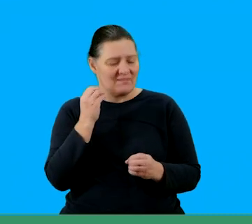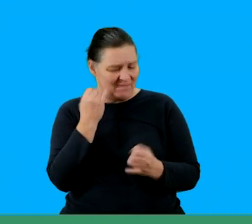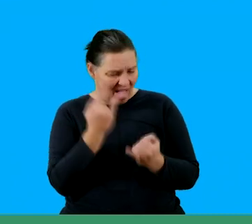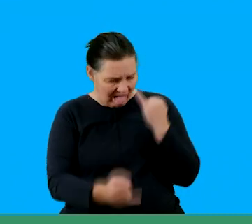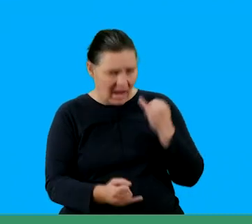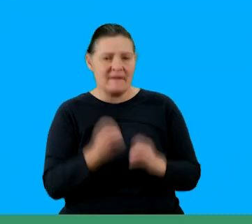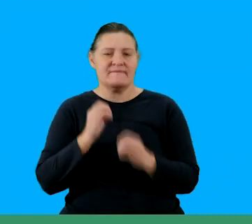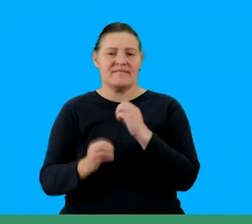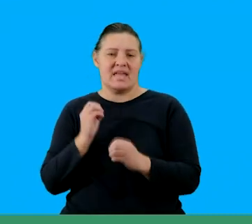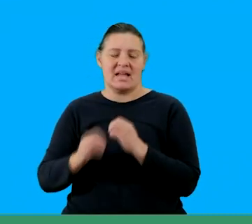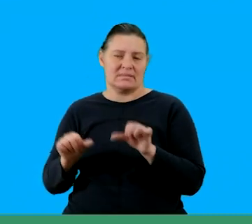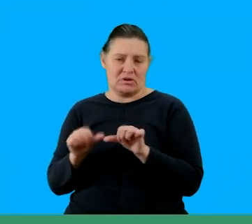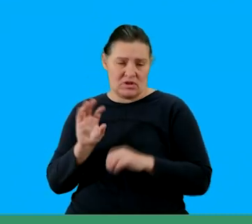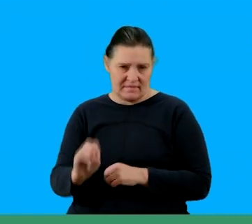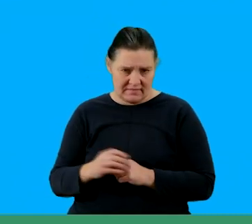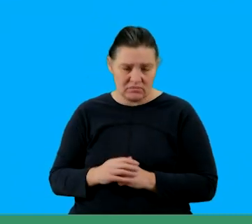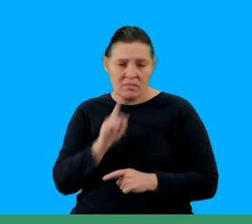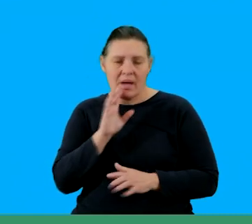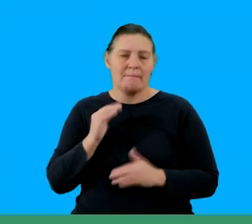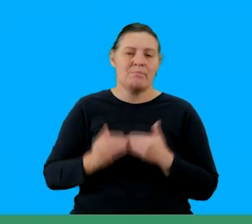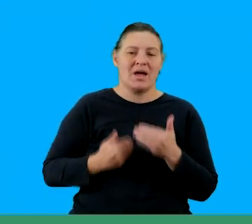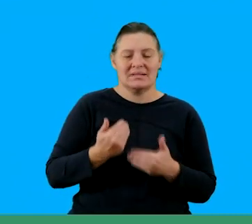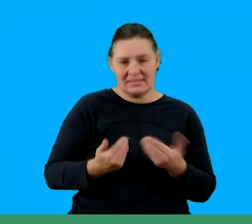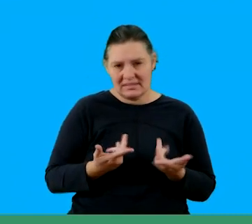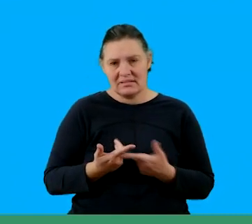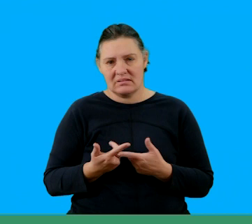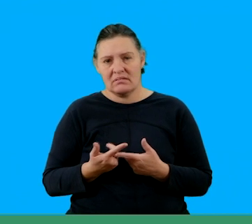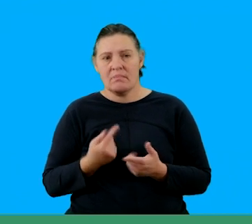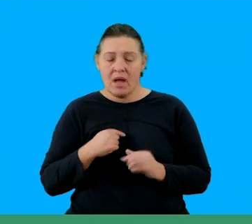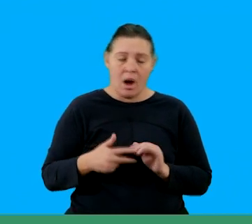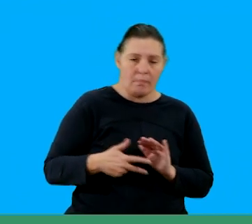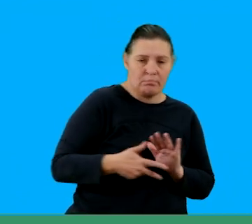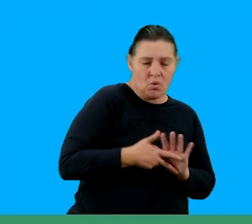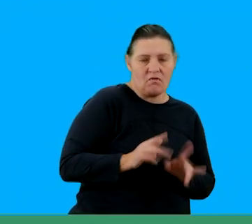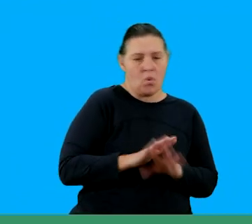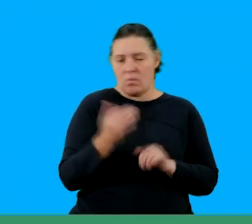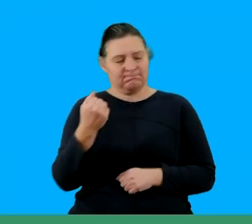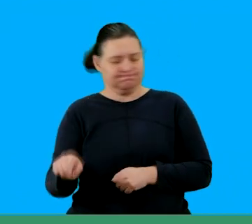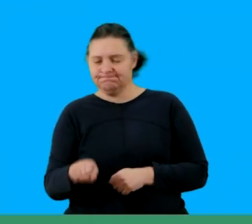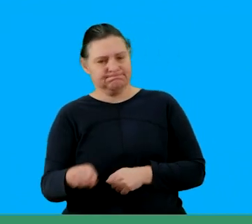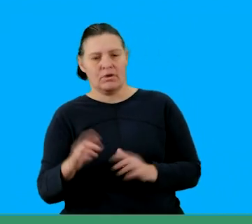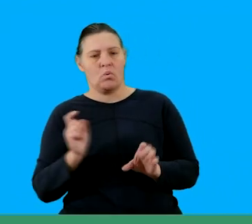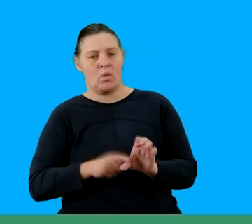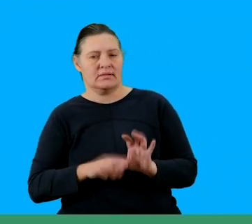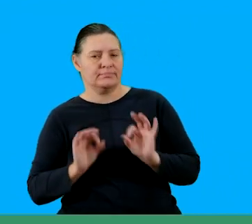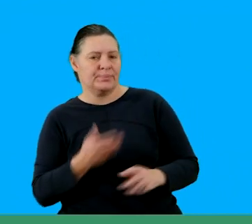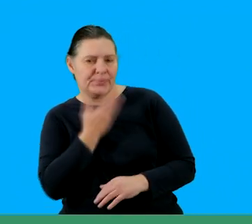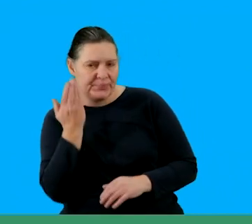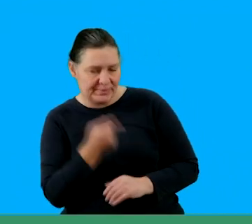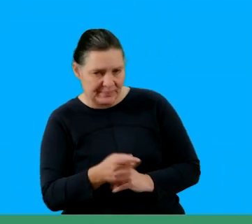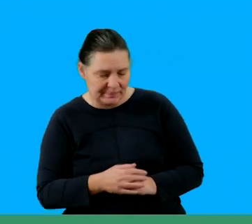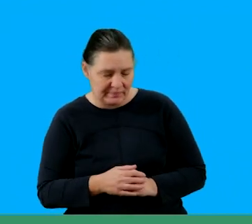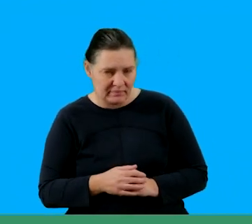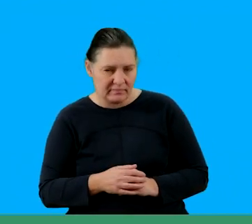measures. So basically, this is a process of either approving or declining the quality of